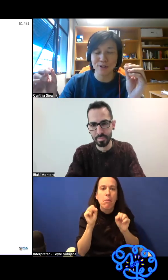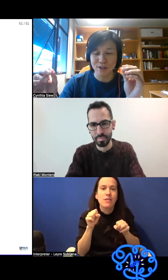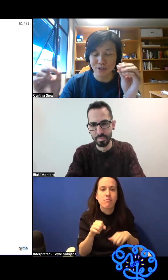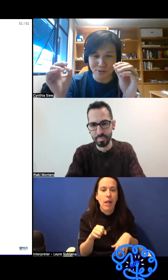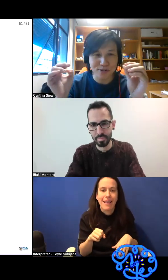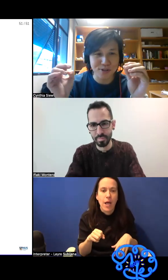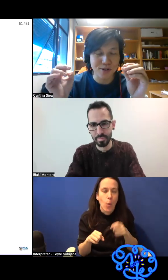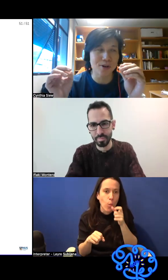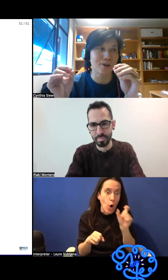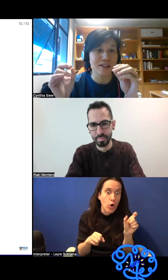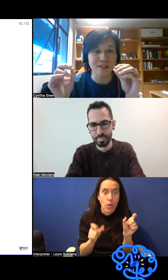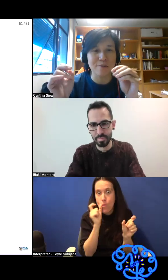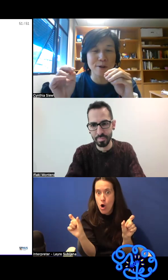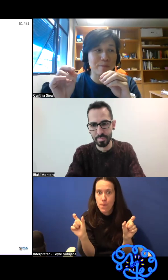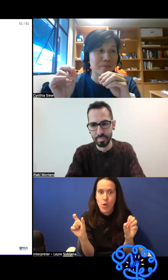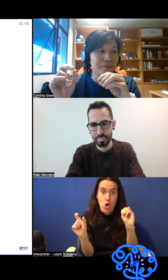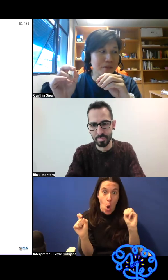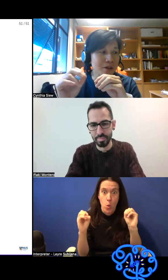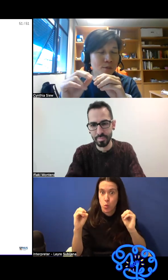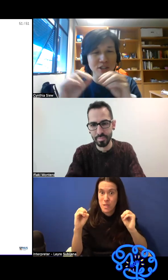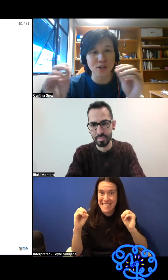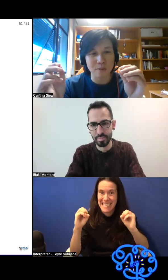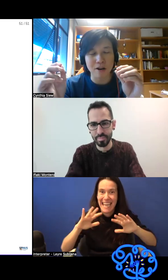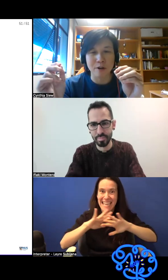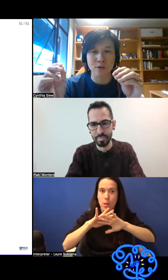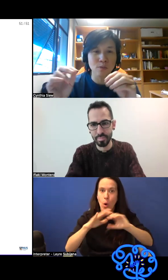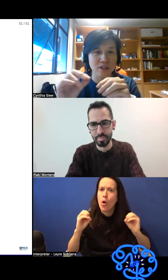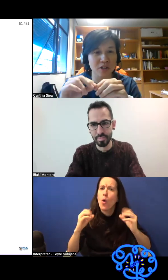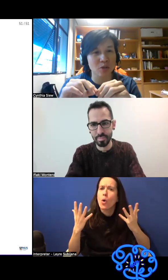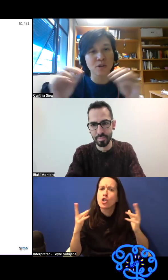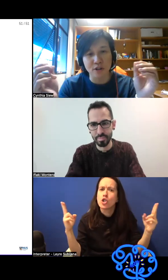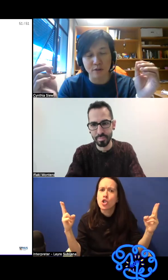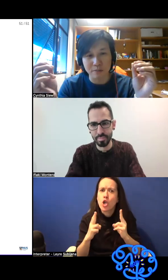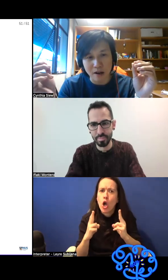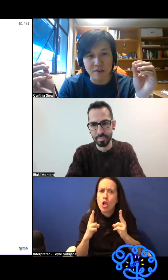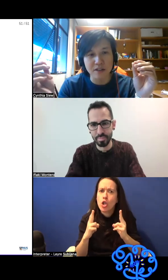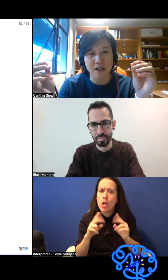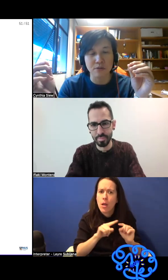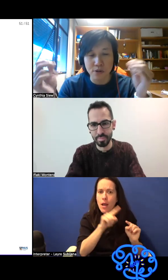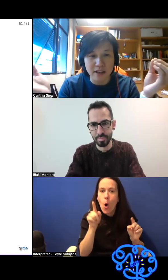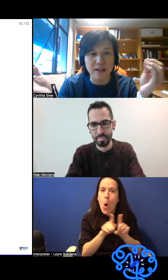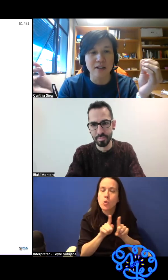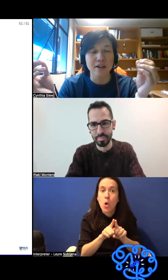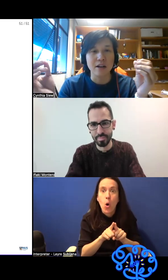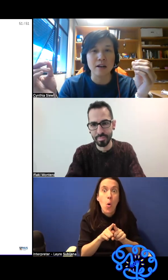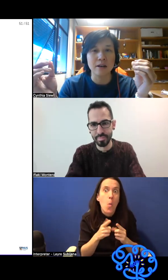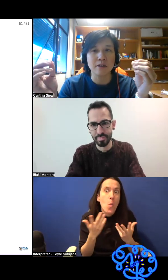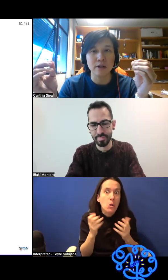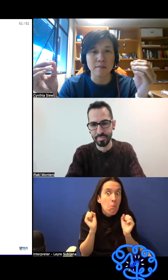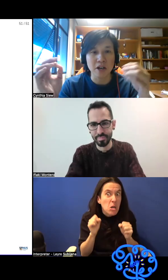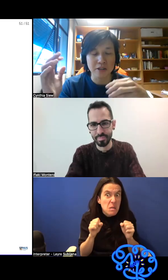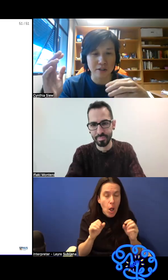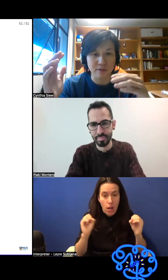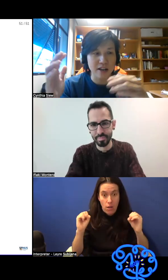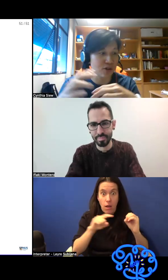two nodes or in the network, what's the short path, but also what's the distribution of the paths that you could take? And then you